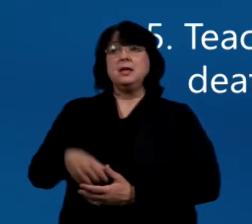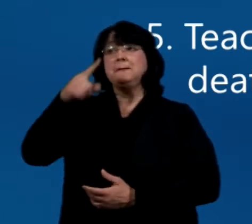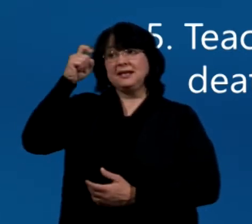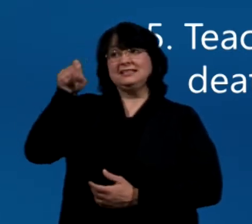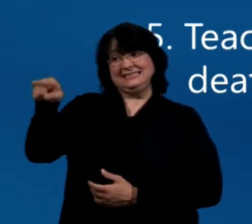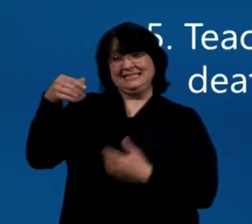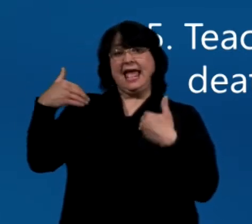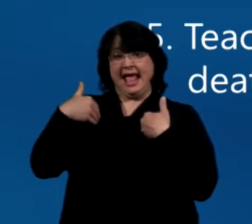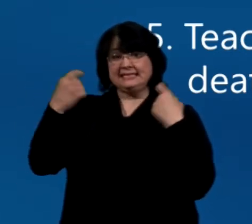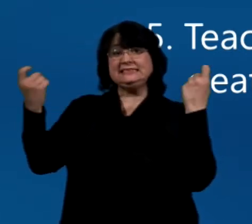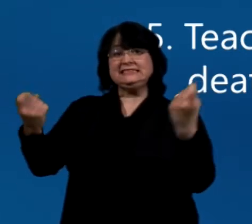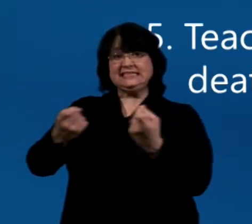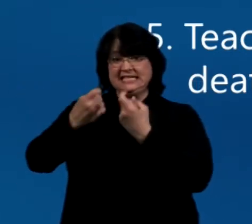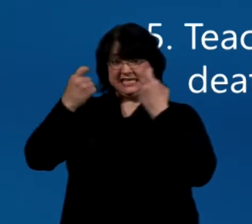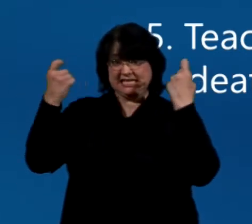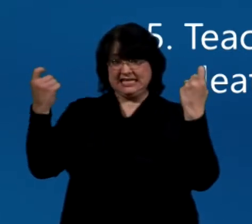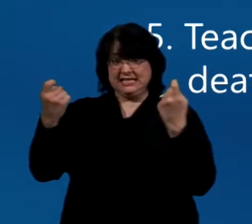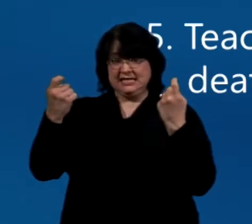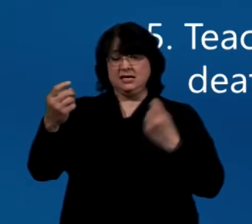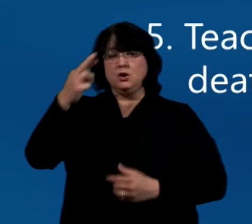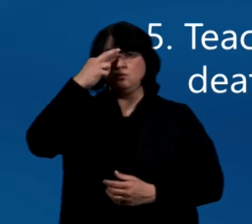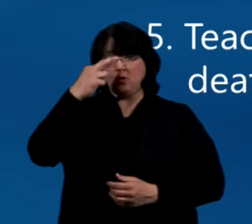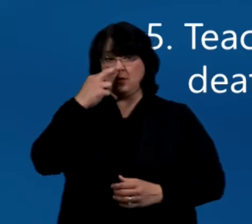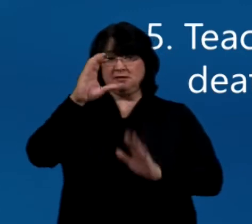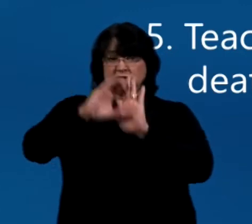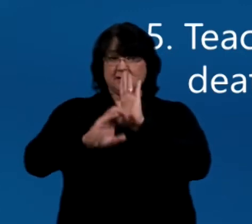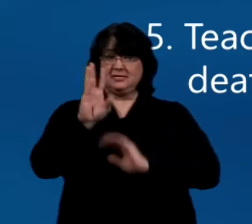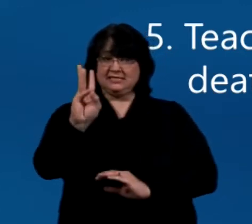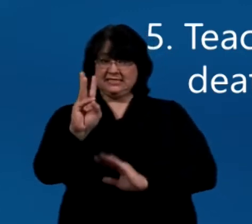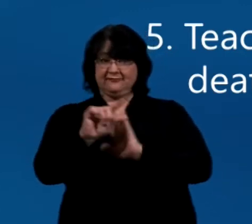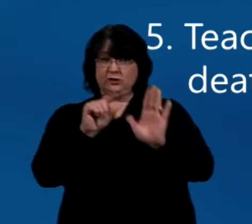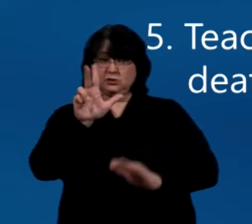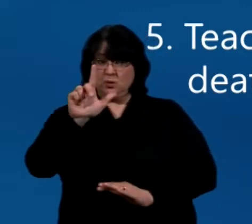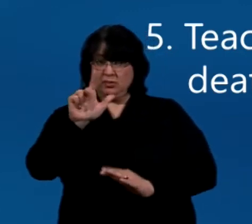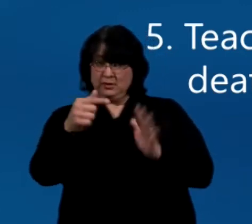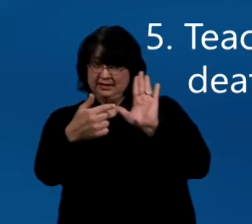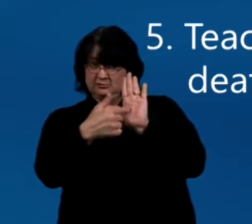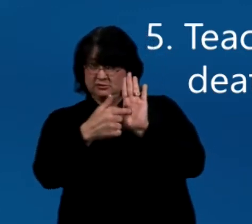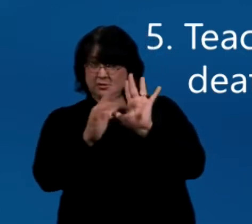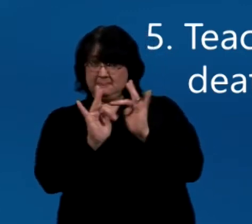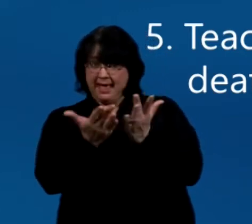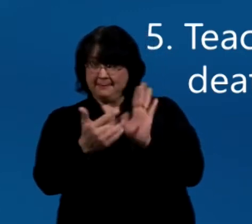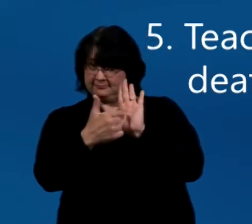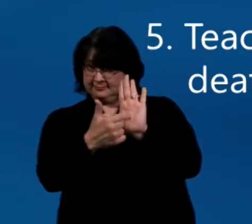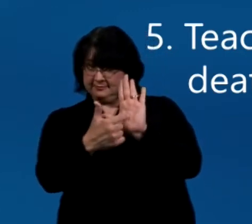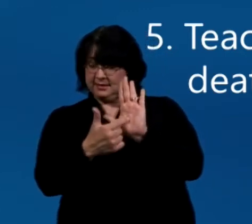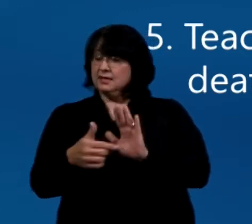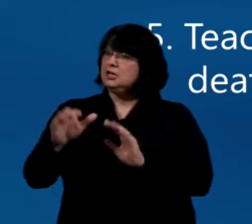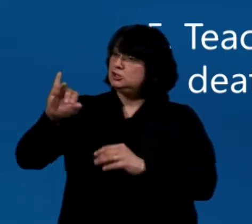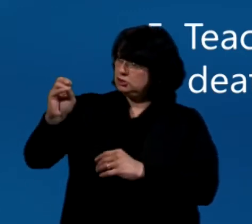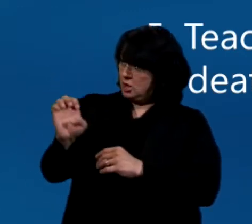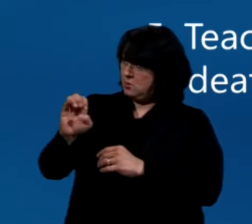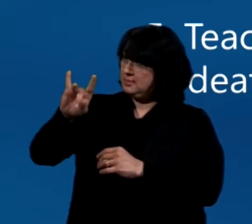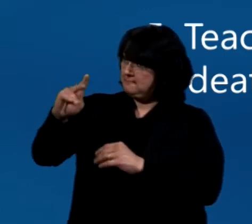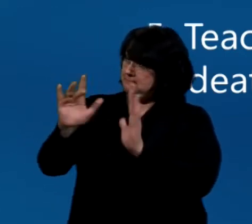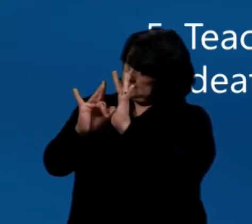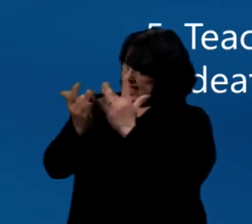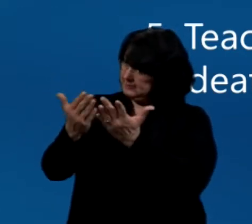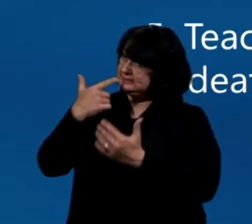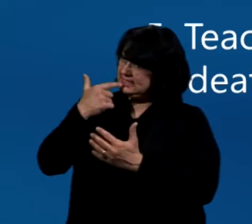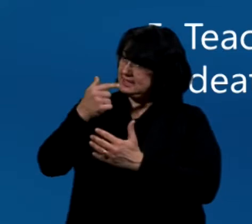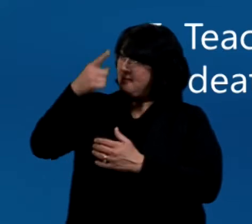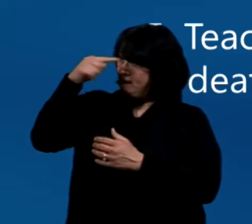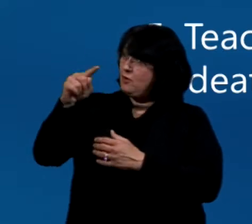because of his sin. Romans 6:23, you're going to turn there and you're going to read it. Joe, the Bible said, for the wages